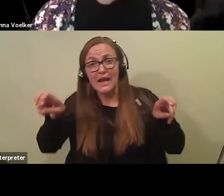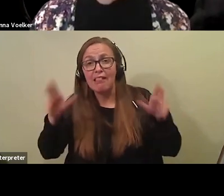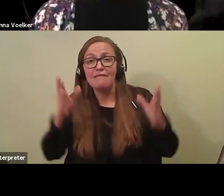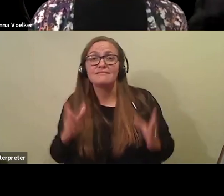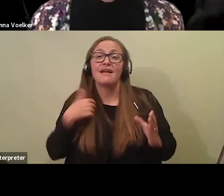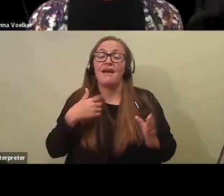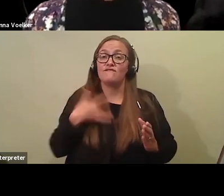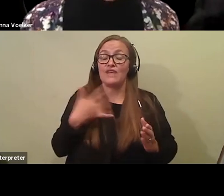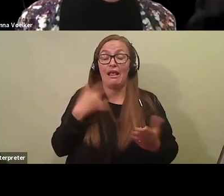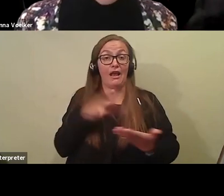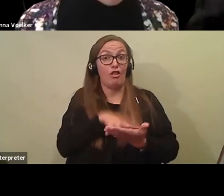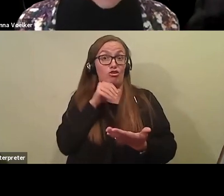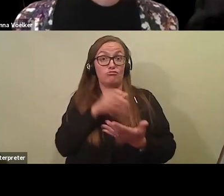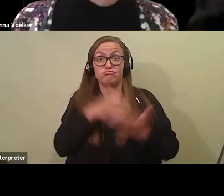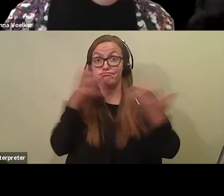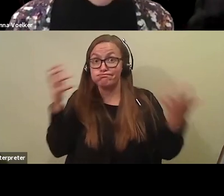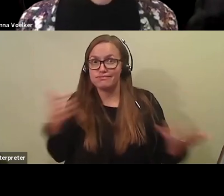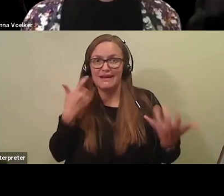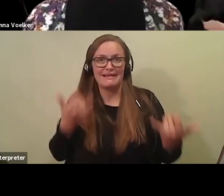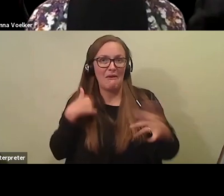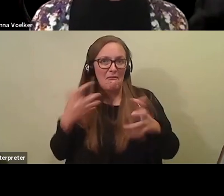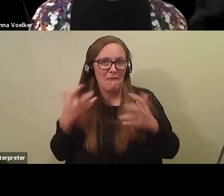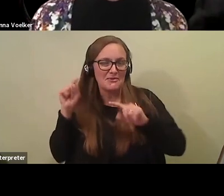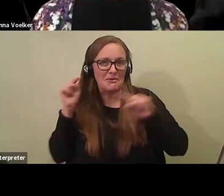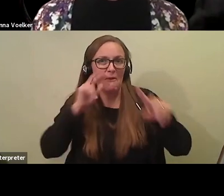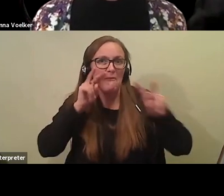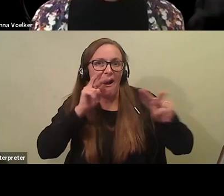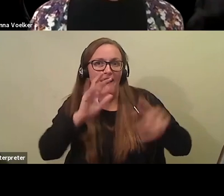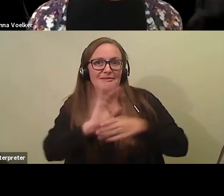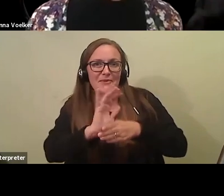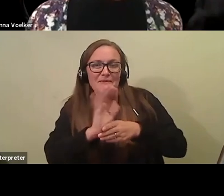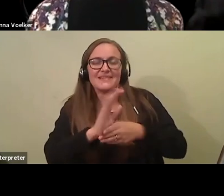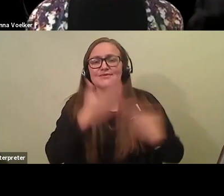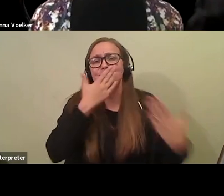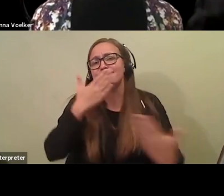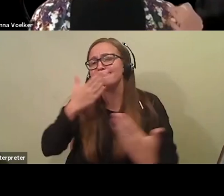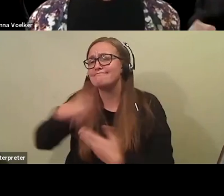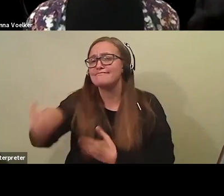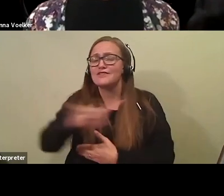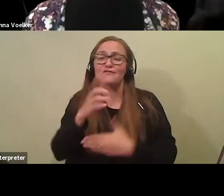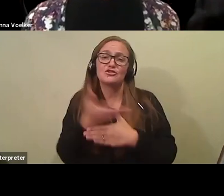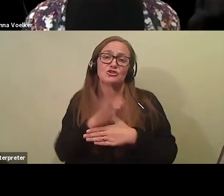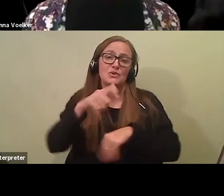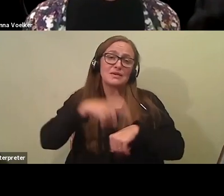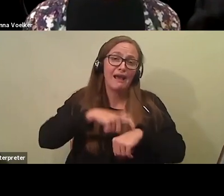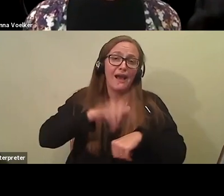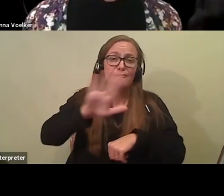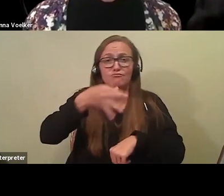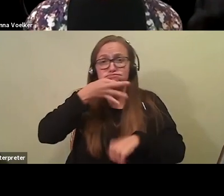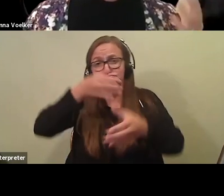lot, and now I just want to go watch a bunch of movies. And so I want to thank you all so much for sharing your time and expertise with